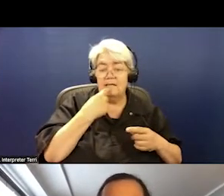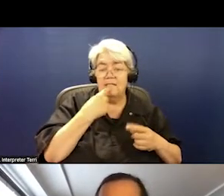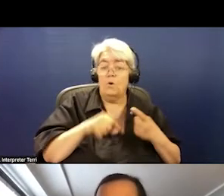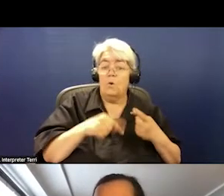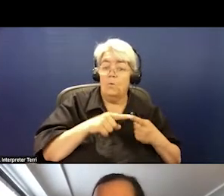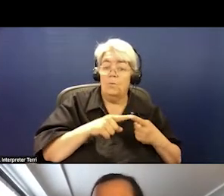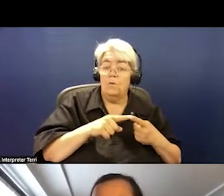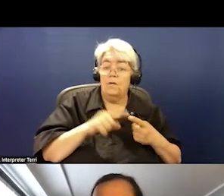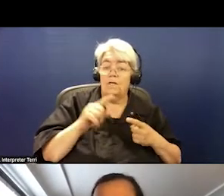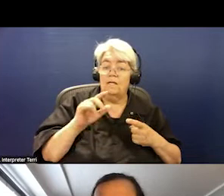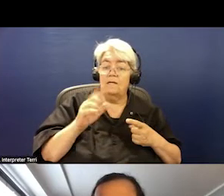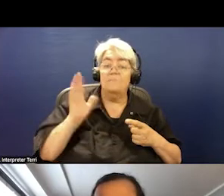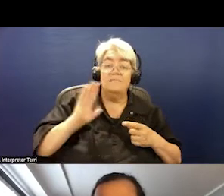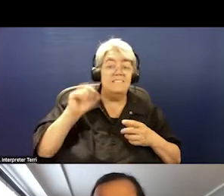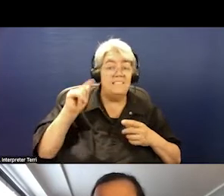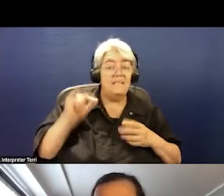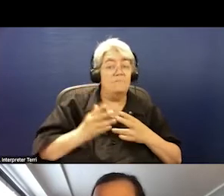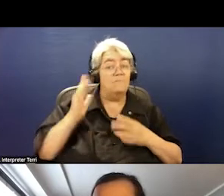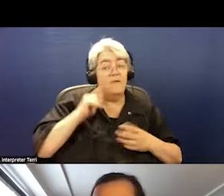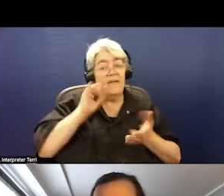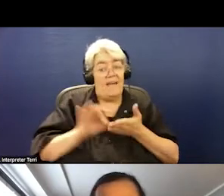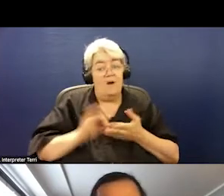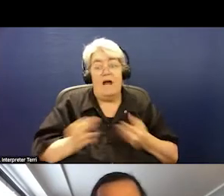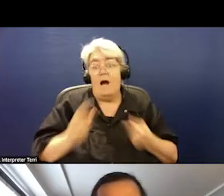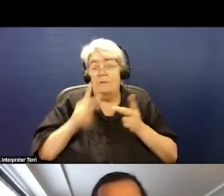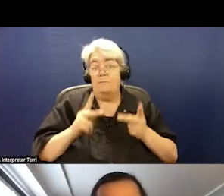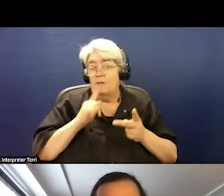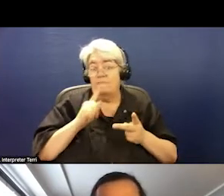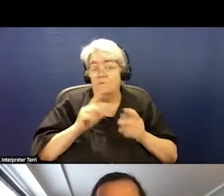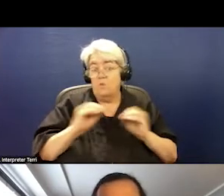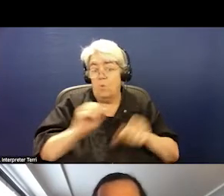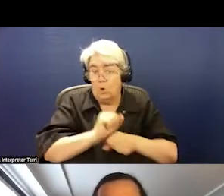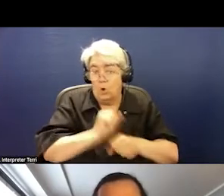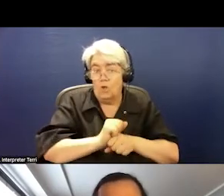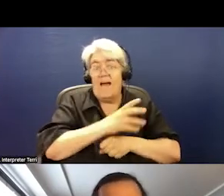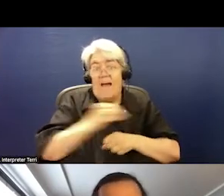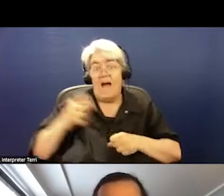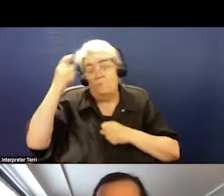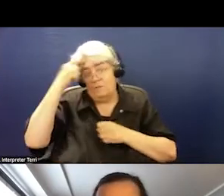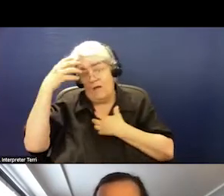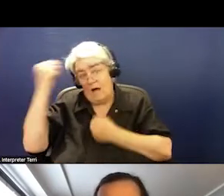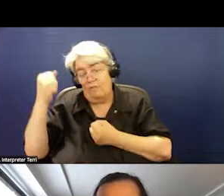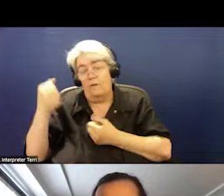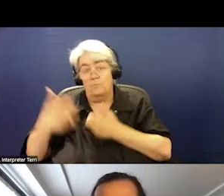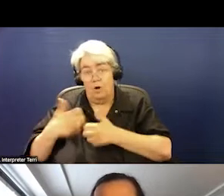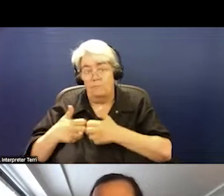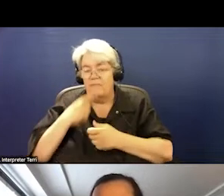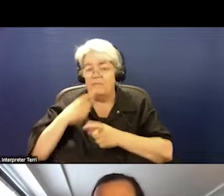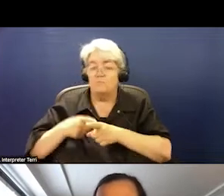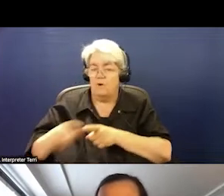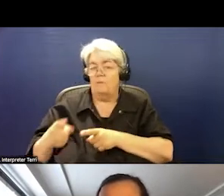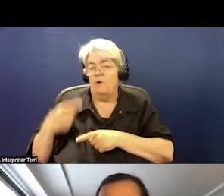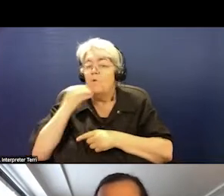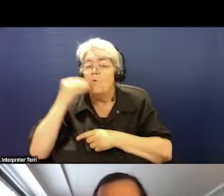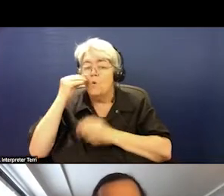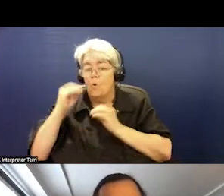city once counted people who are unemployed and experiencing mental health and substance use challenges As its primary homeless population, an increasing number